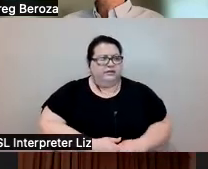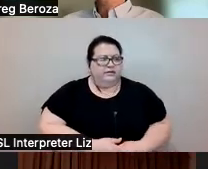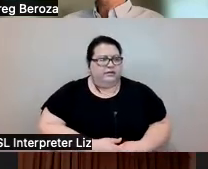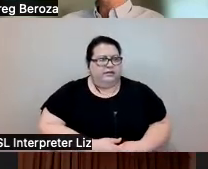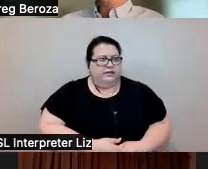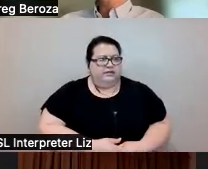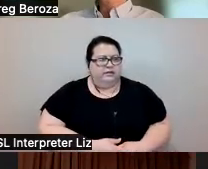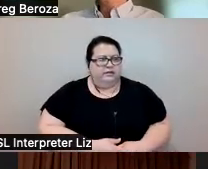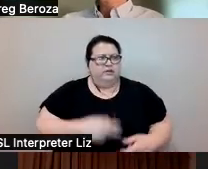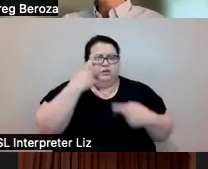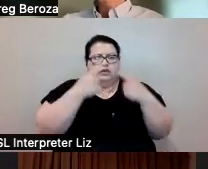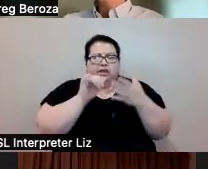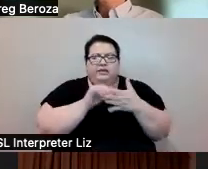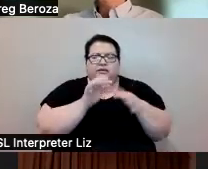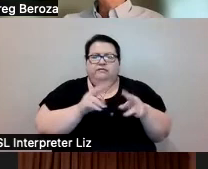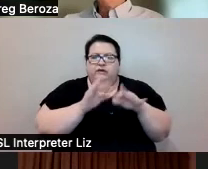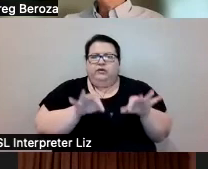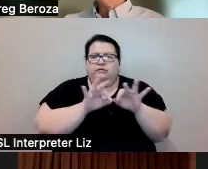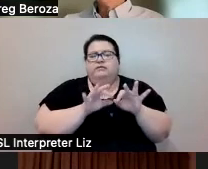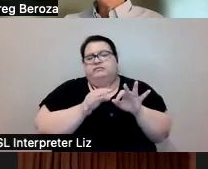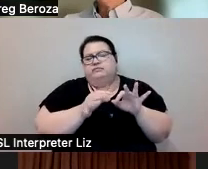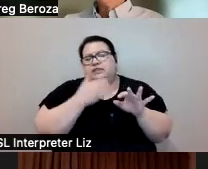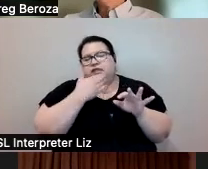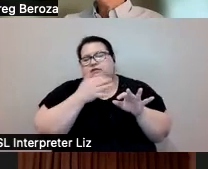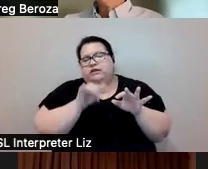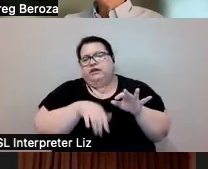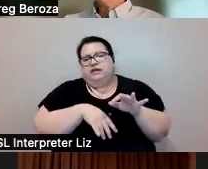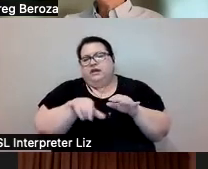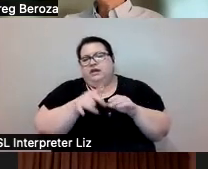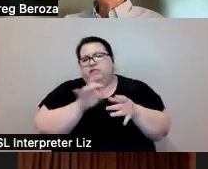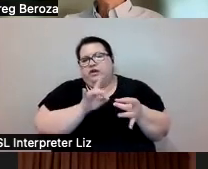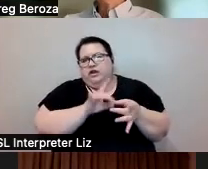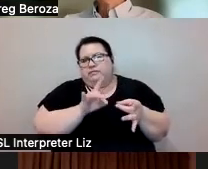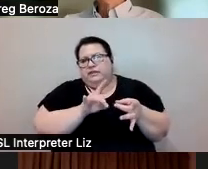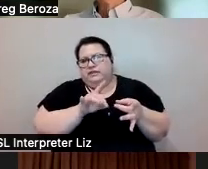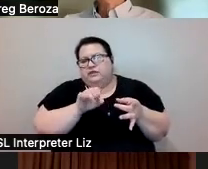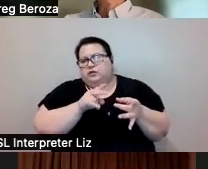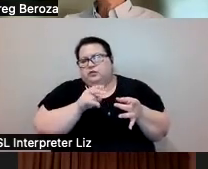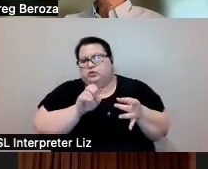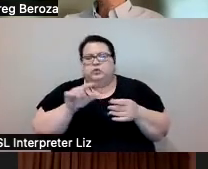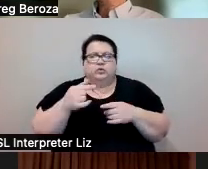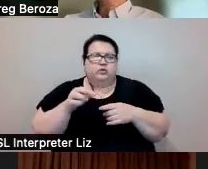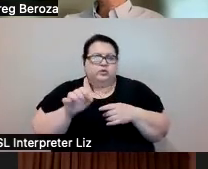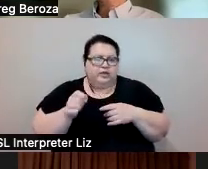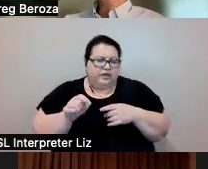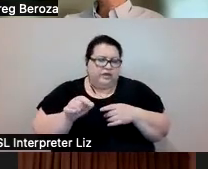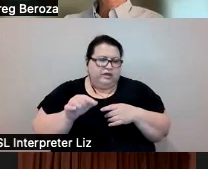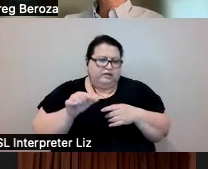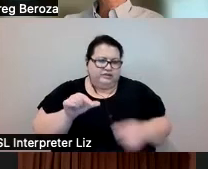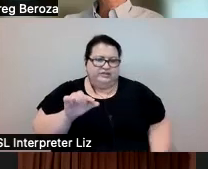thought this was very relevant. Thank you for that. Any other comments, Sue or Greg,